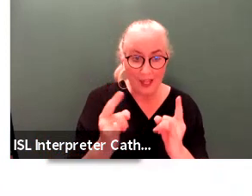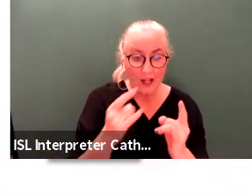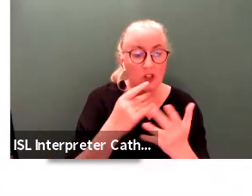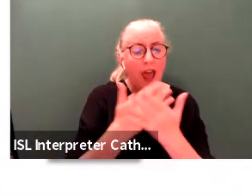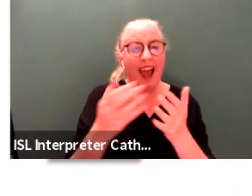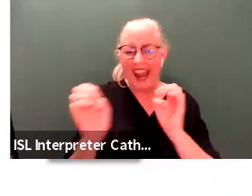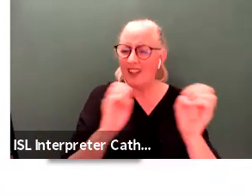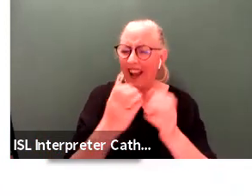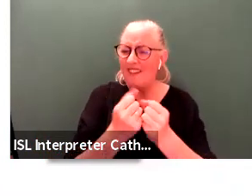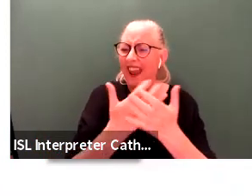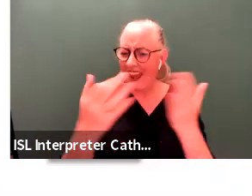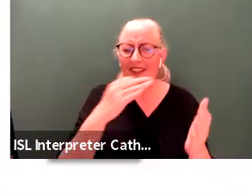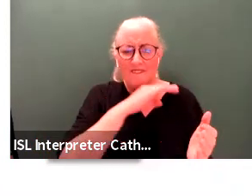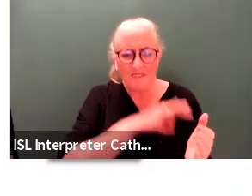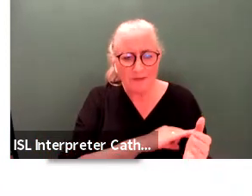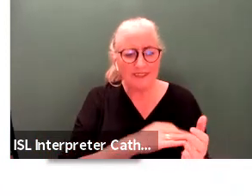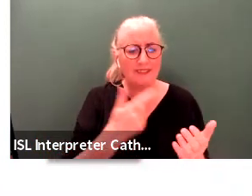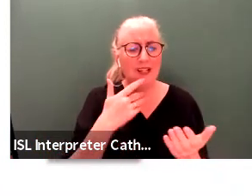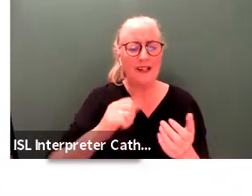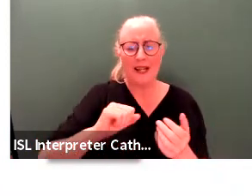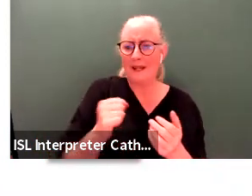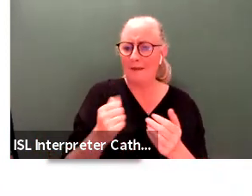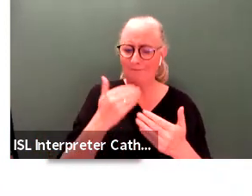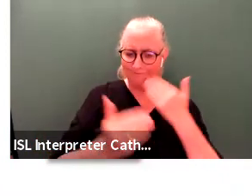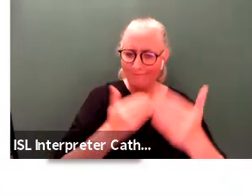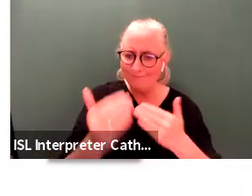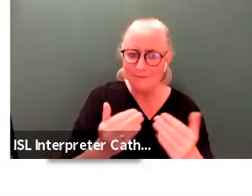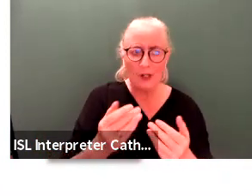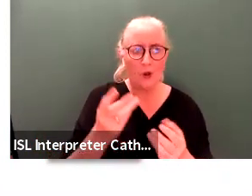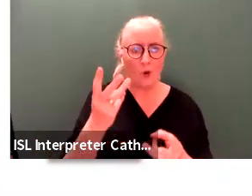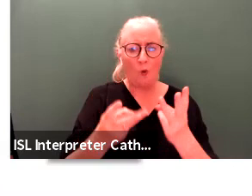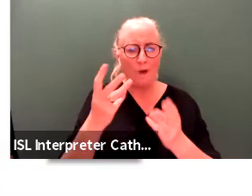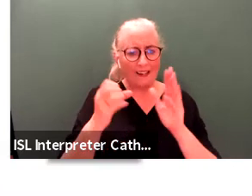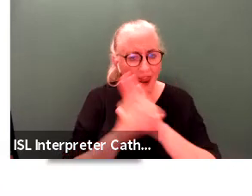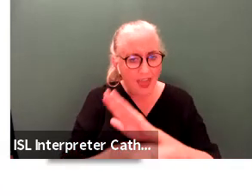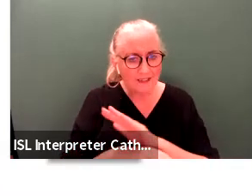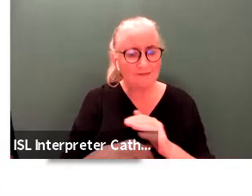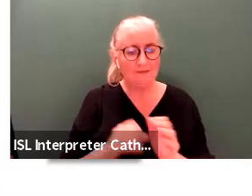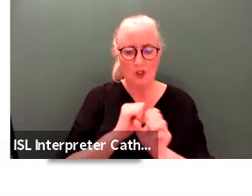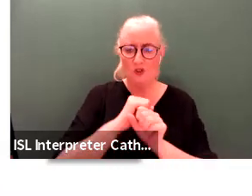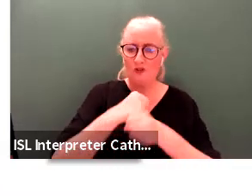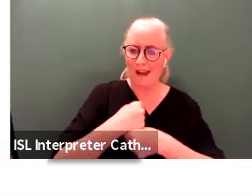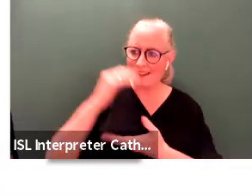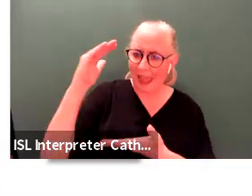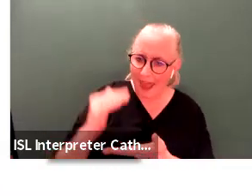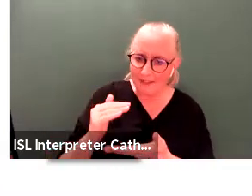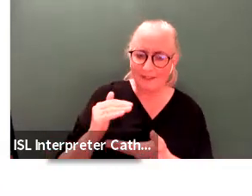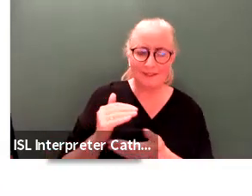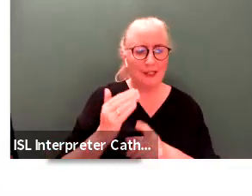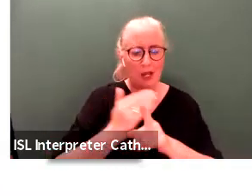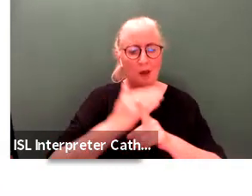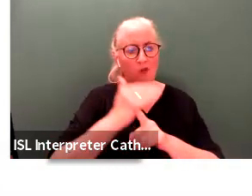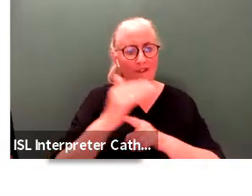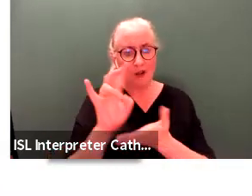benefits, including helping you to sleep better, helps with weight loss, combat stress, and just generally improves your quality of